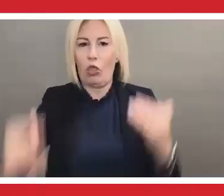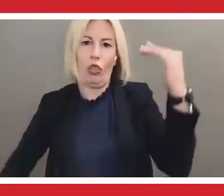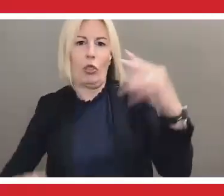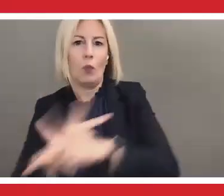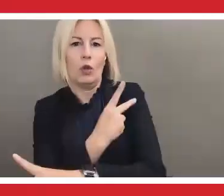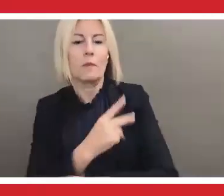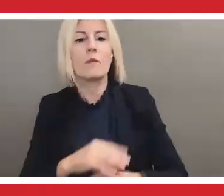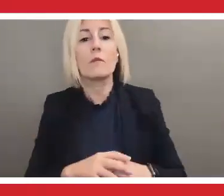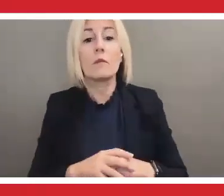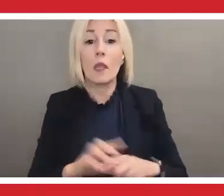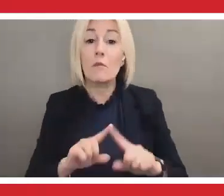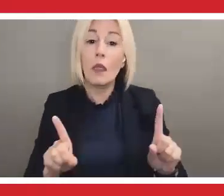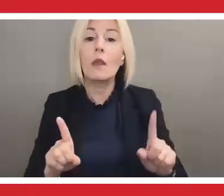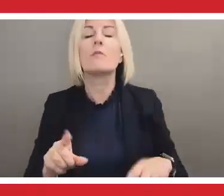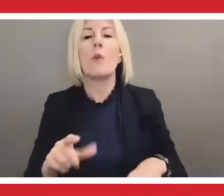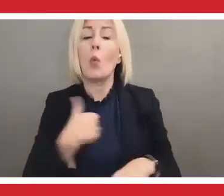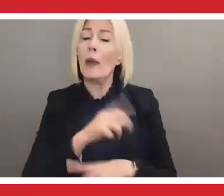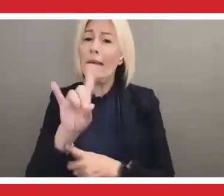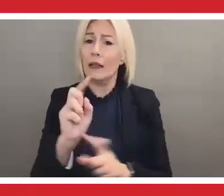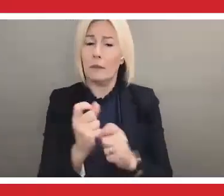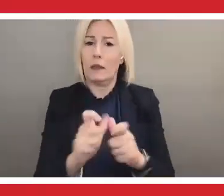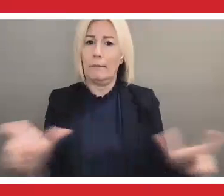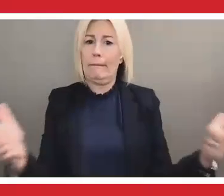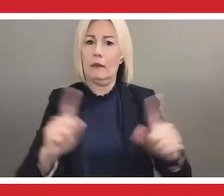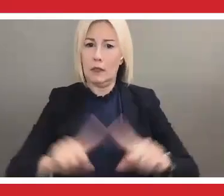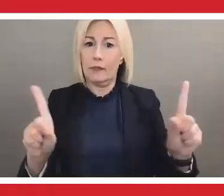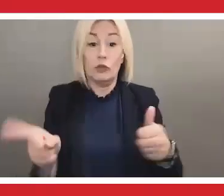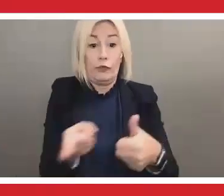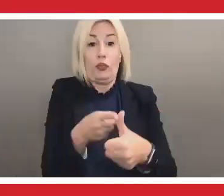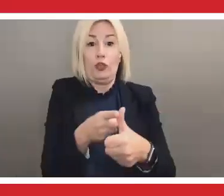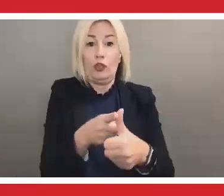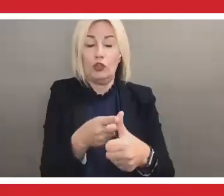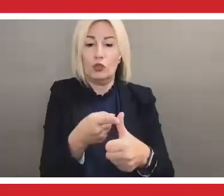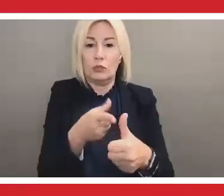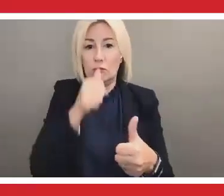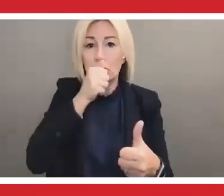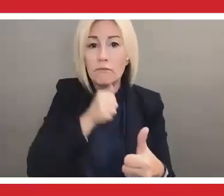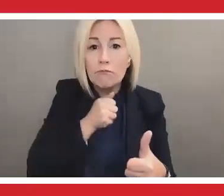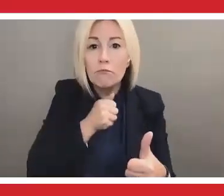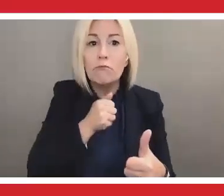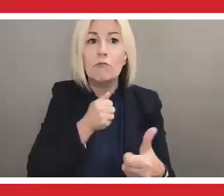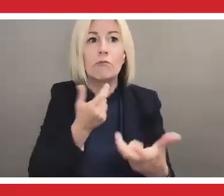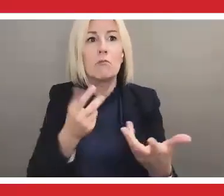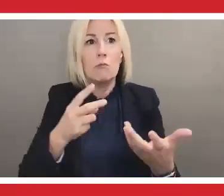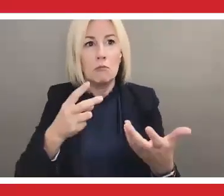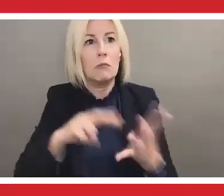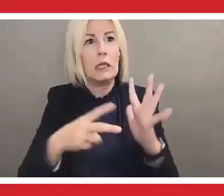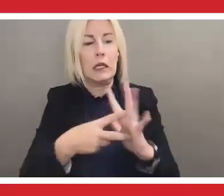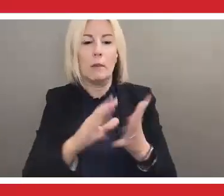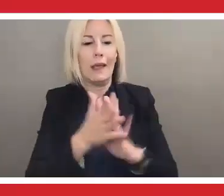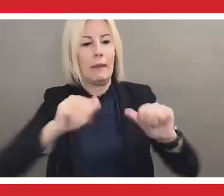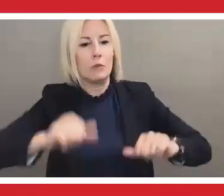Undoubtedly, though, it did make a very big difference. And the first difference was to do with resilience. It was possible for governments,